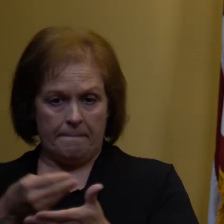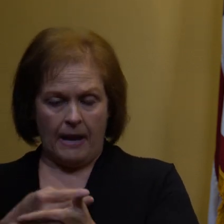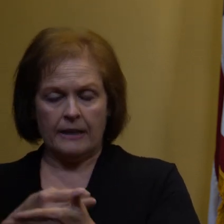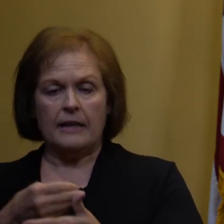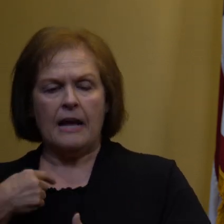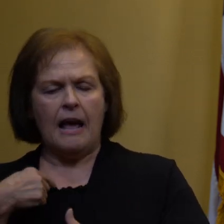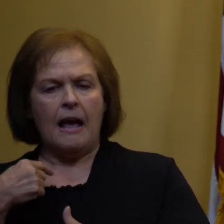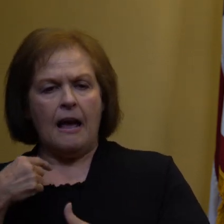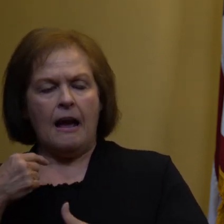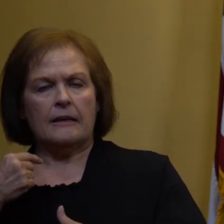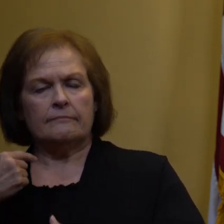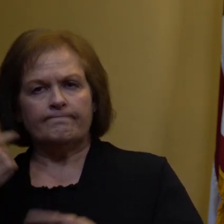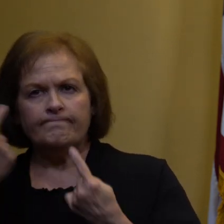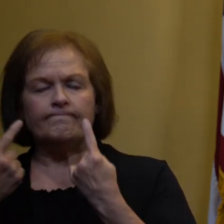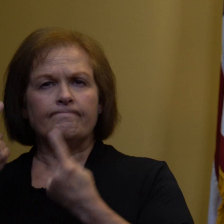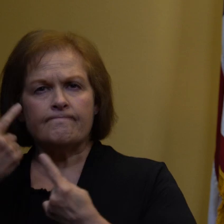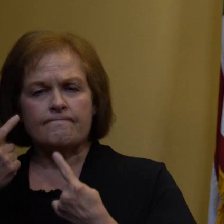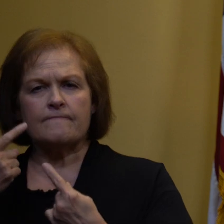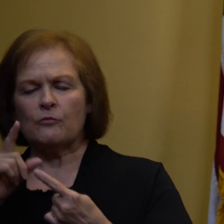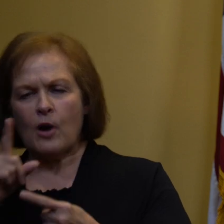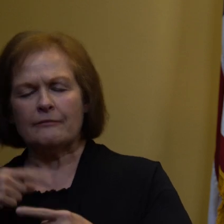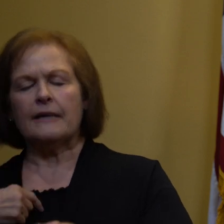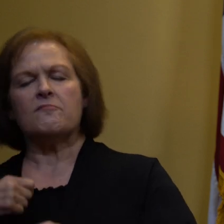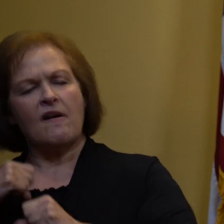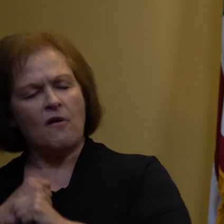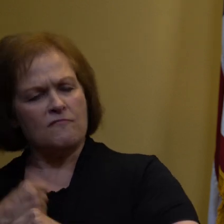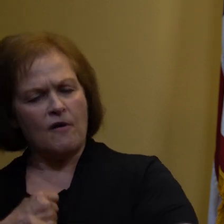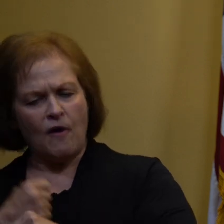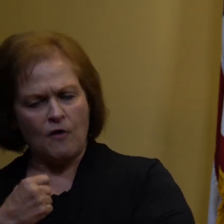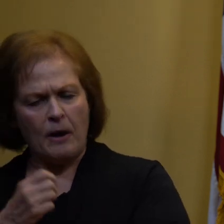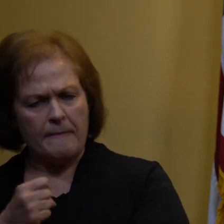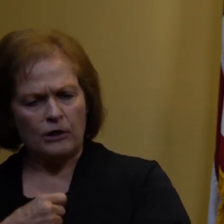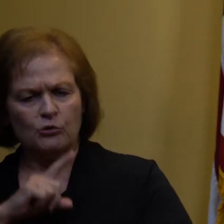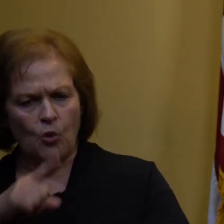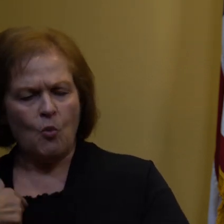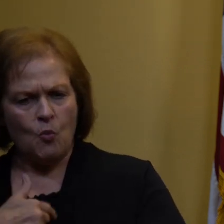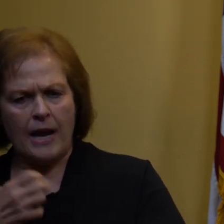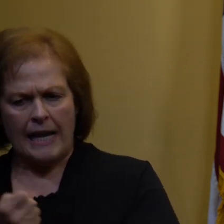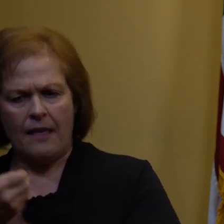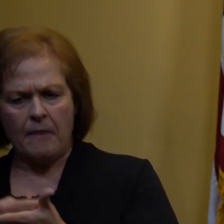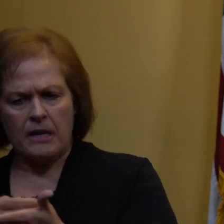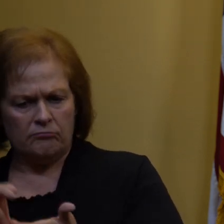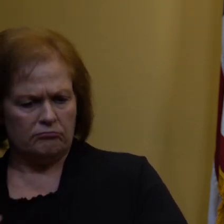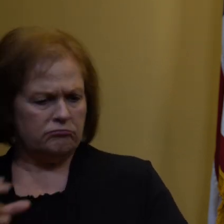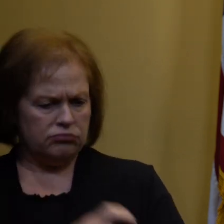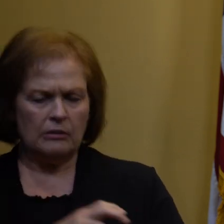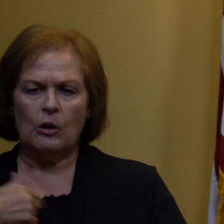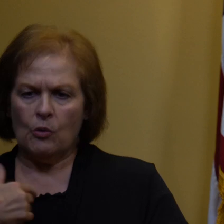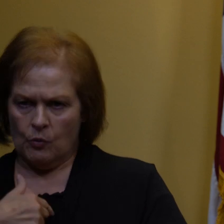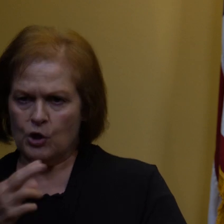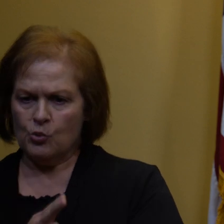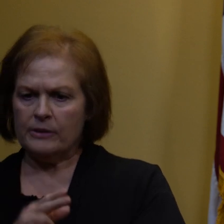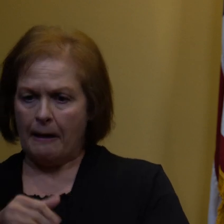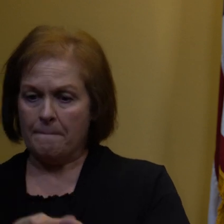I fought very hard, single-handedly, so that this city would receive a direct allocation. And we're putting these